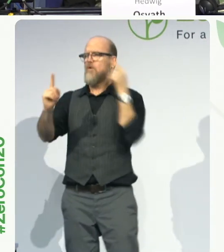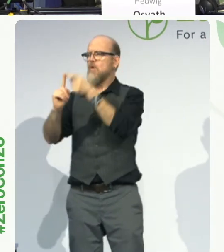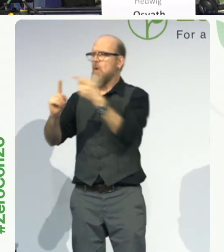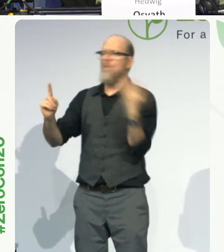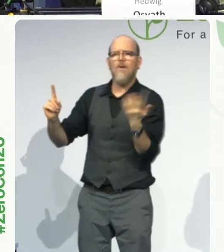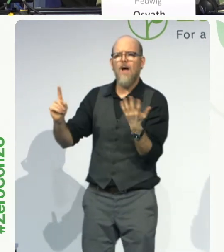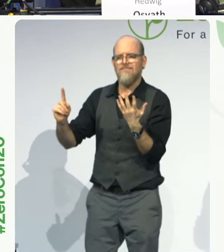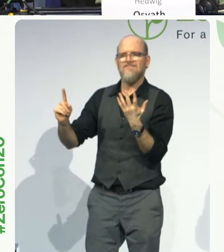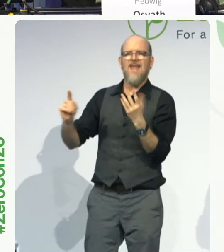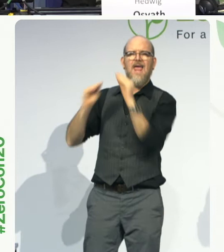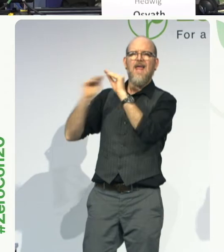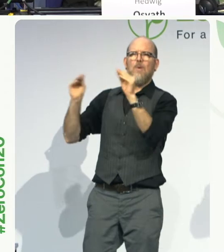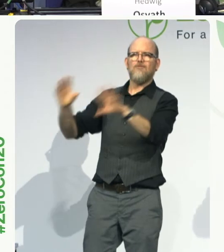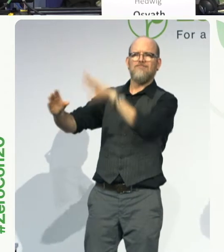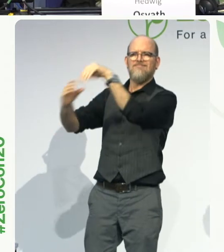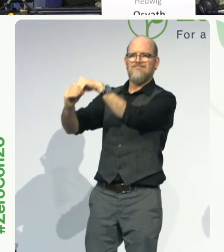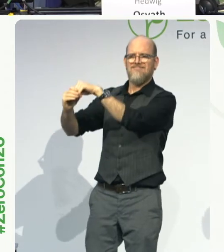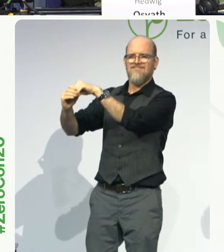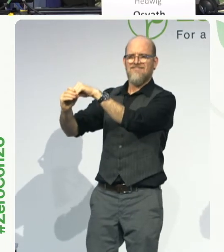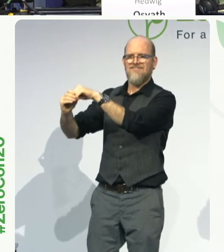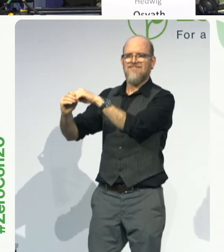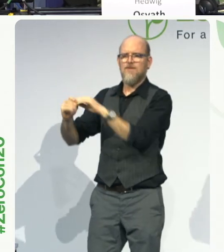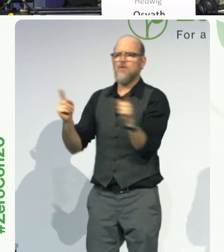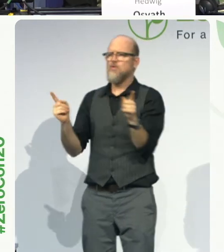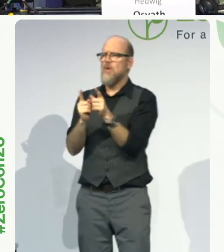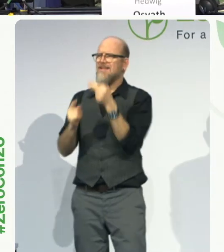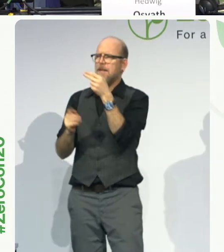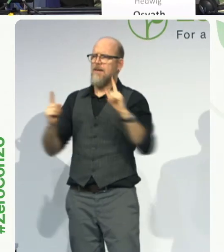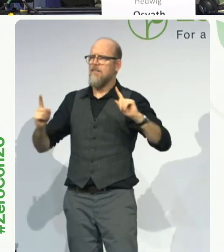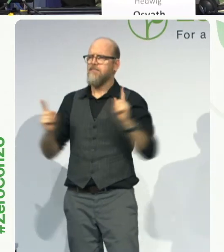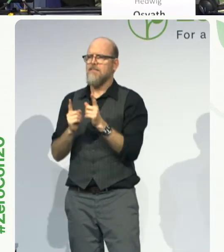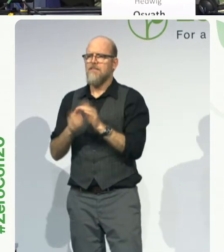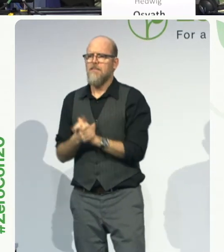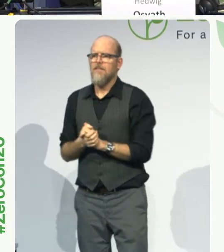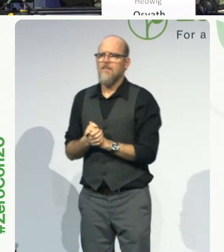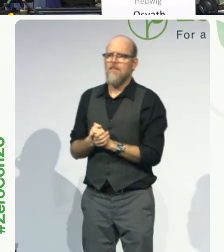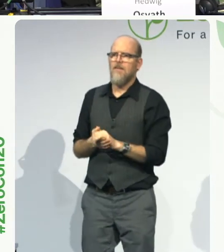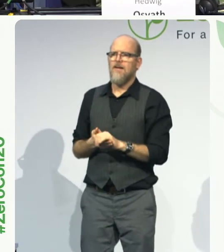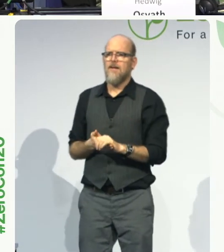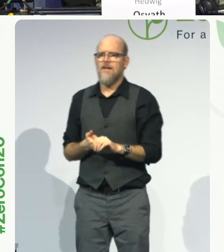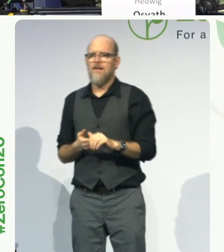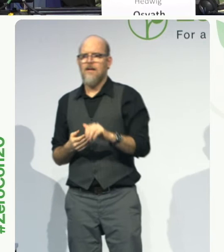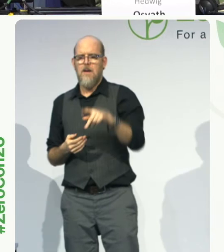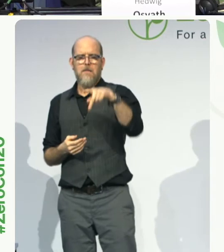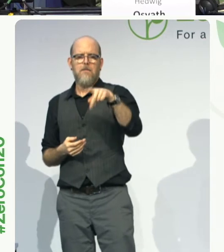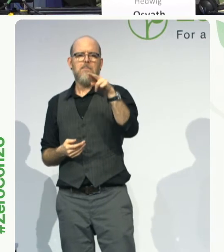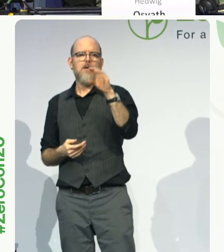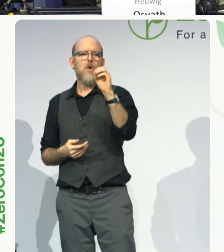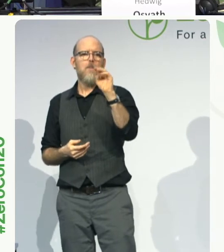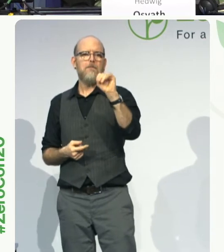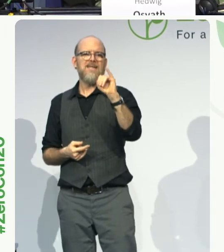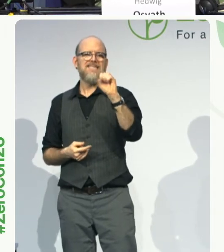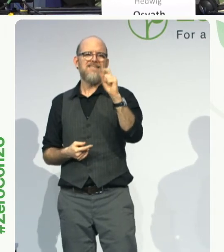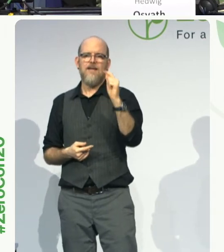actually promising. And for us, it is innovative because it's the first project that actually focuses on inclusion in